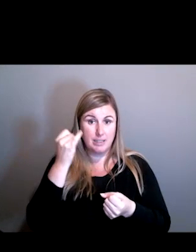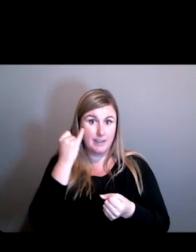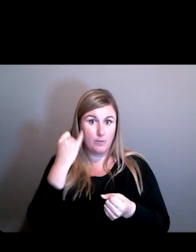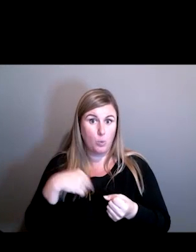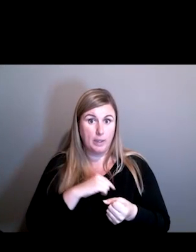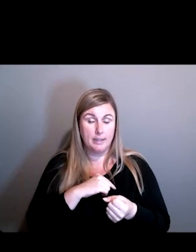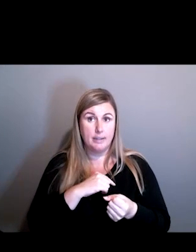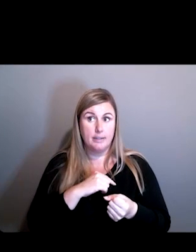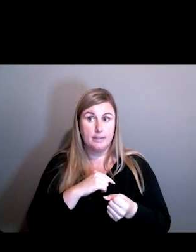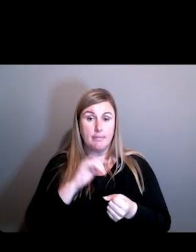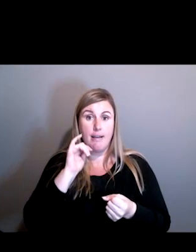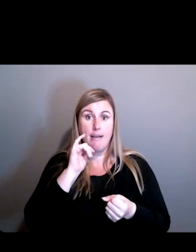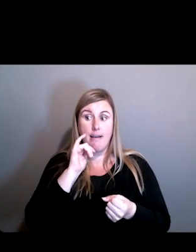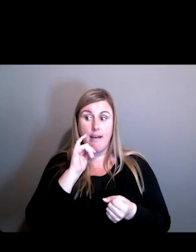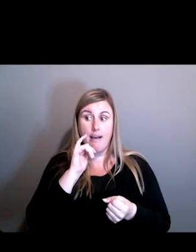reinforcement is, because if we